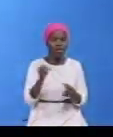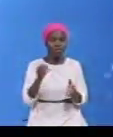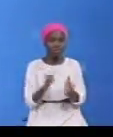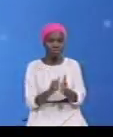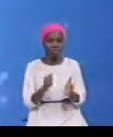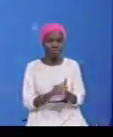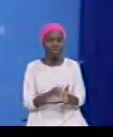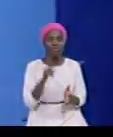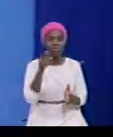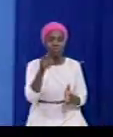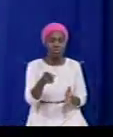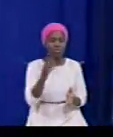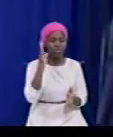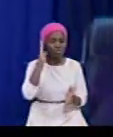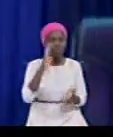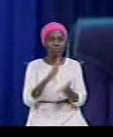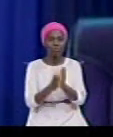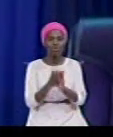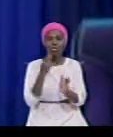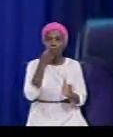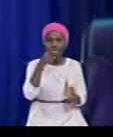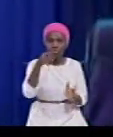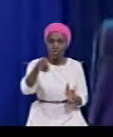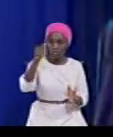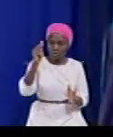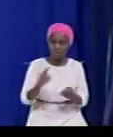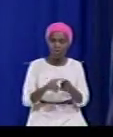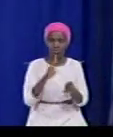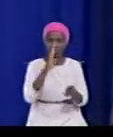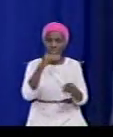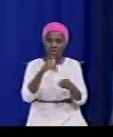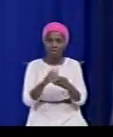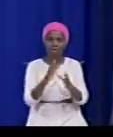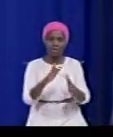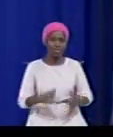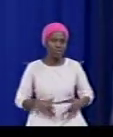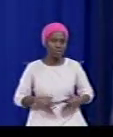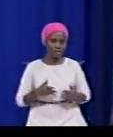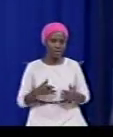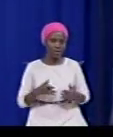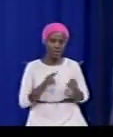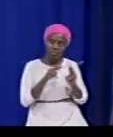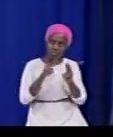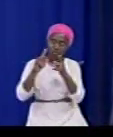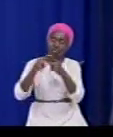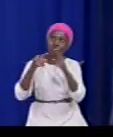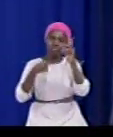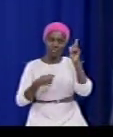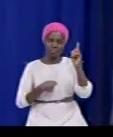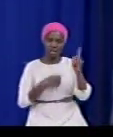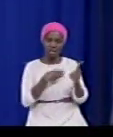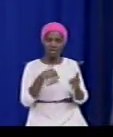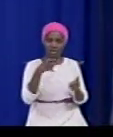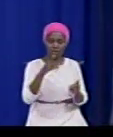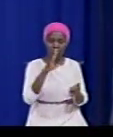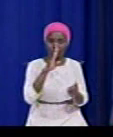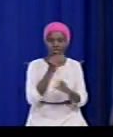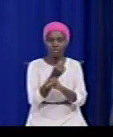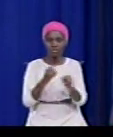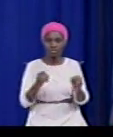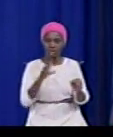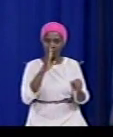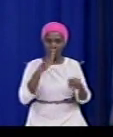be all you ought to be in your life. Look unto me, and be ye saved, and be ye